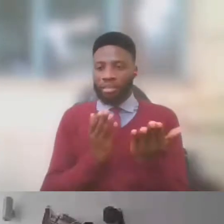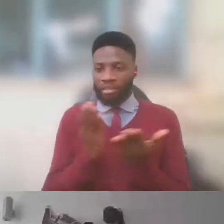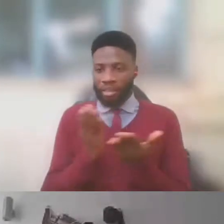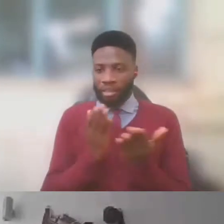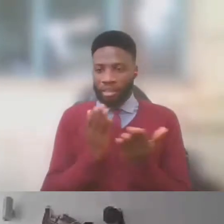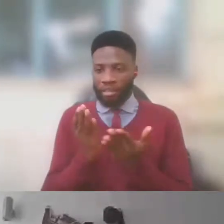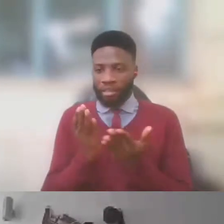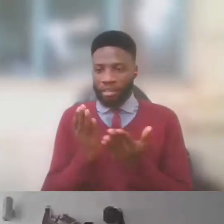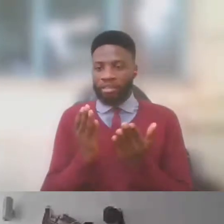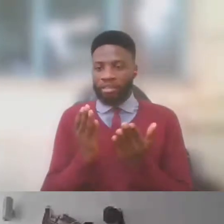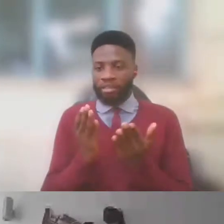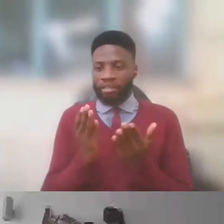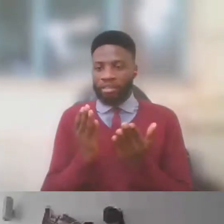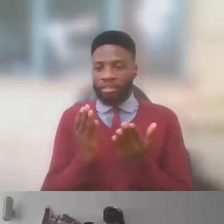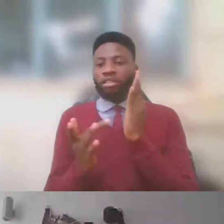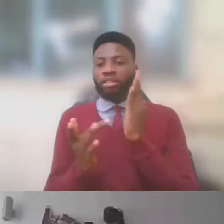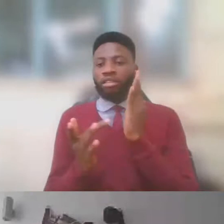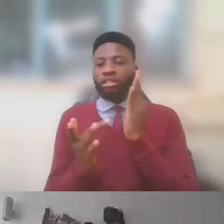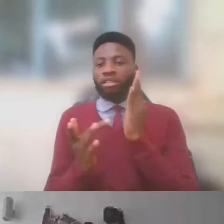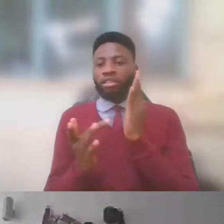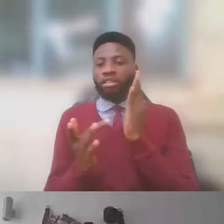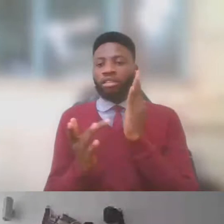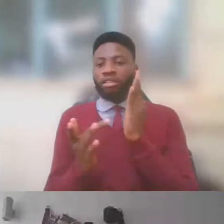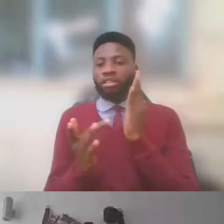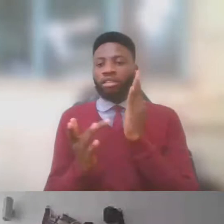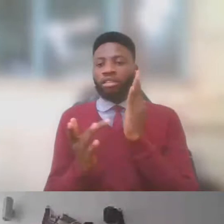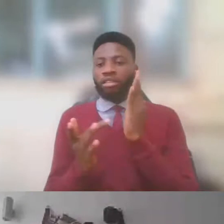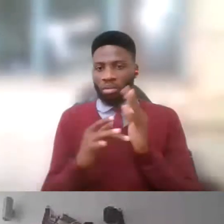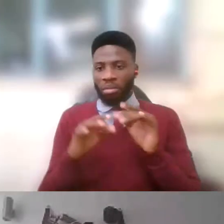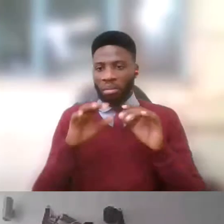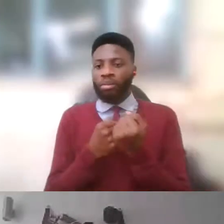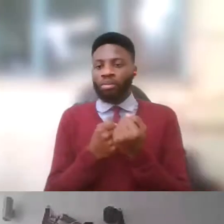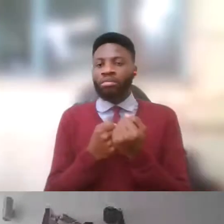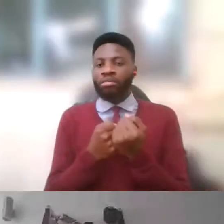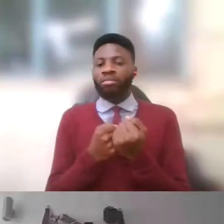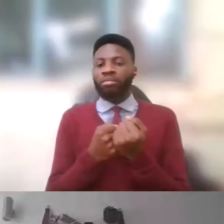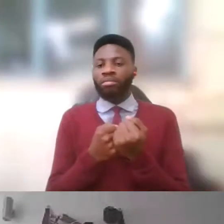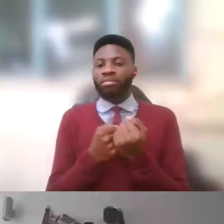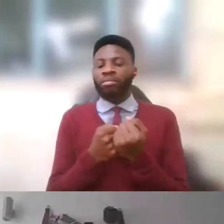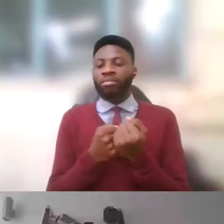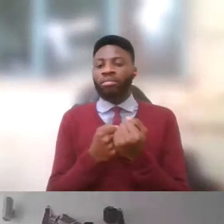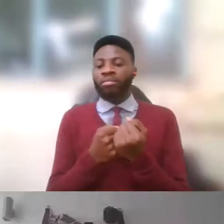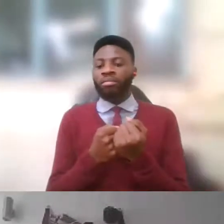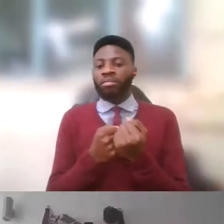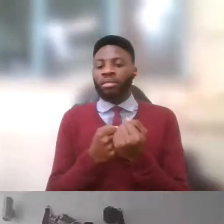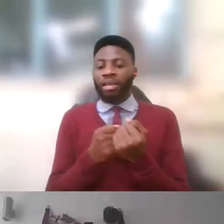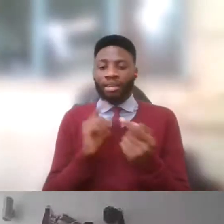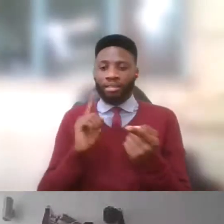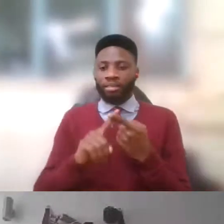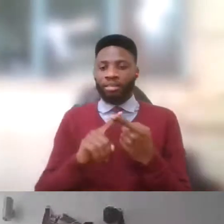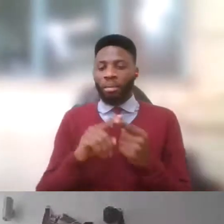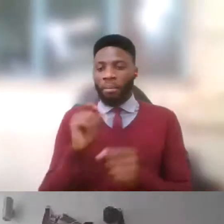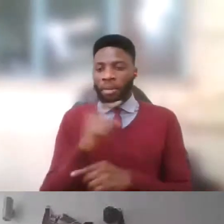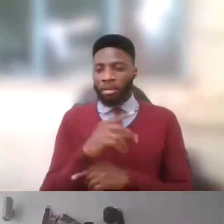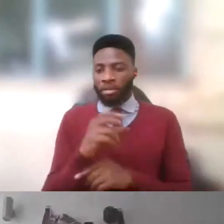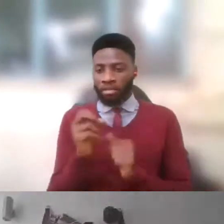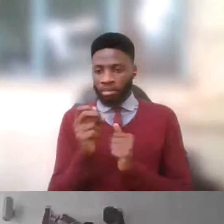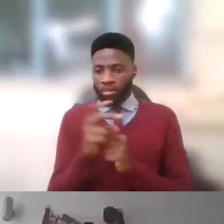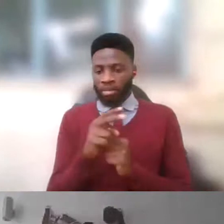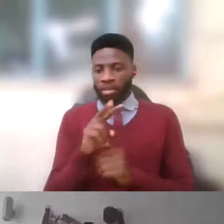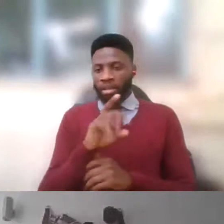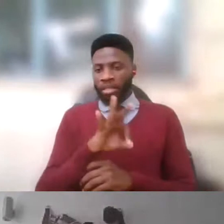navigate today's work environment. So I think to start, I was requested to share how I got into Microsoft. So